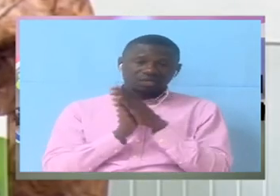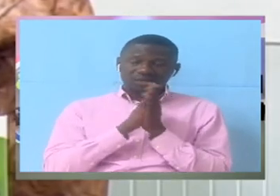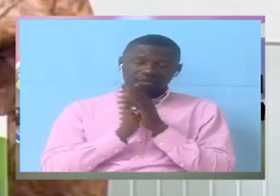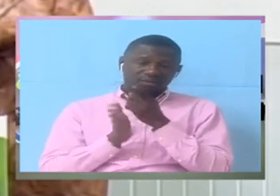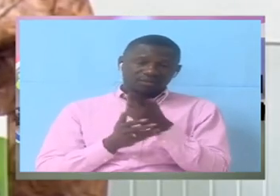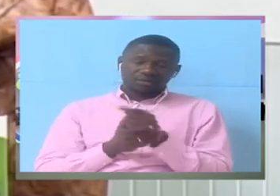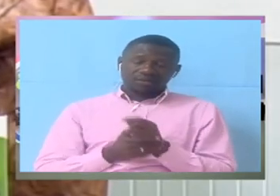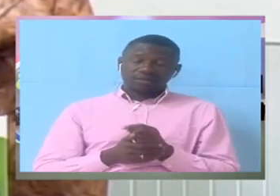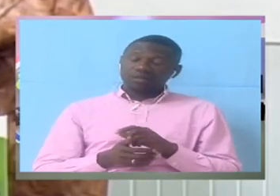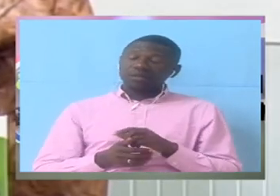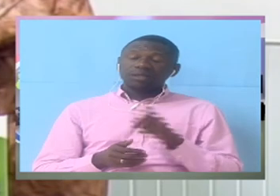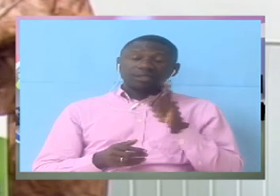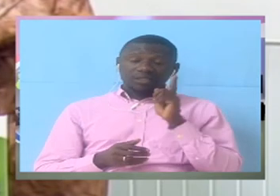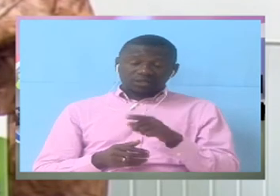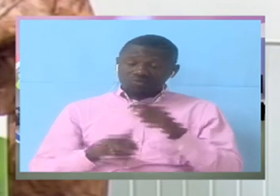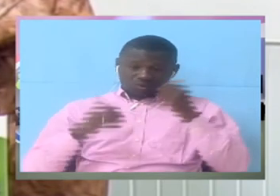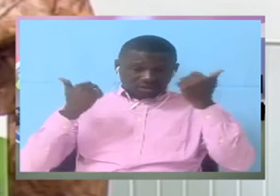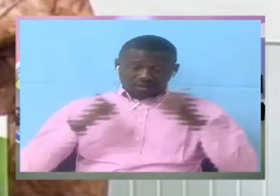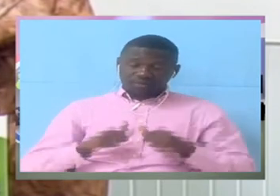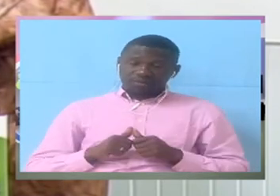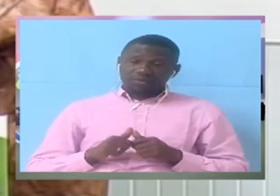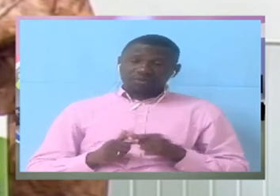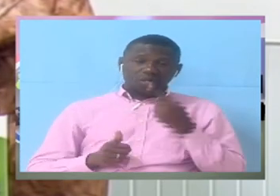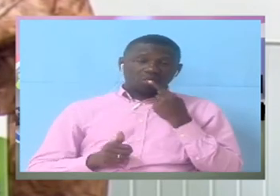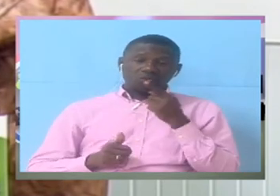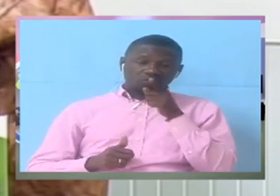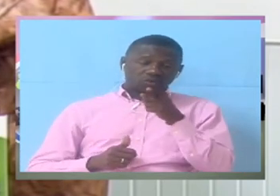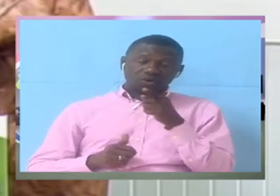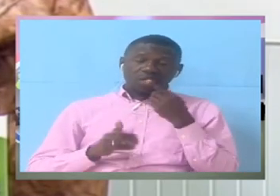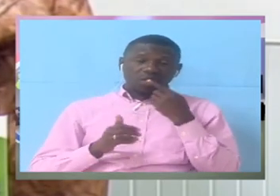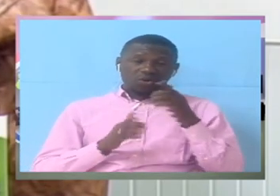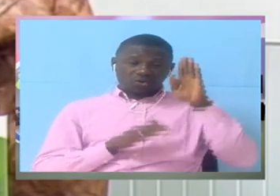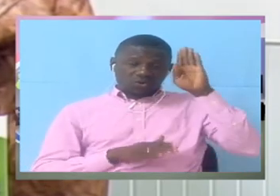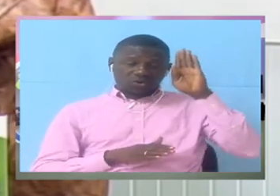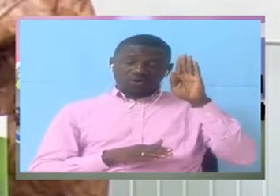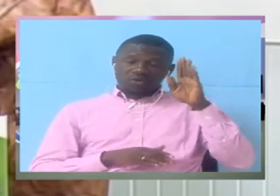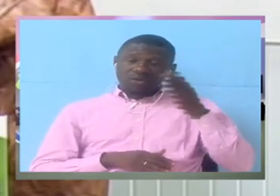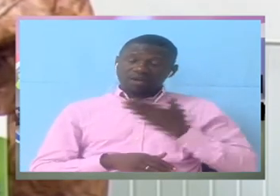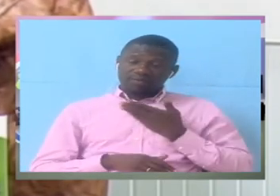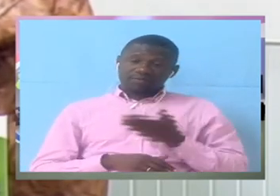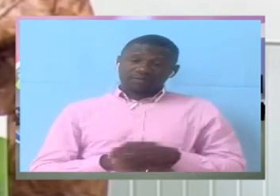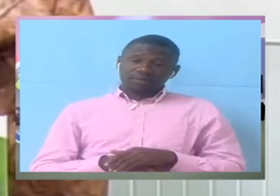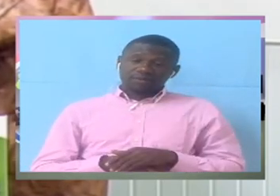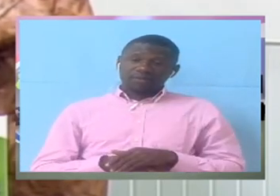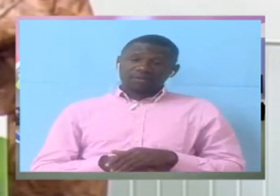And that is what happened also. You are on the oath. Did he